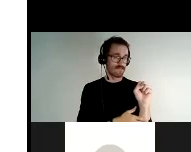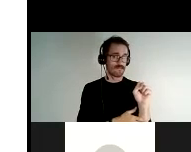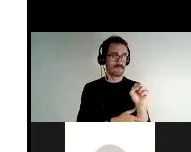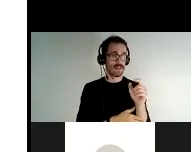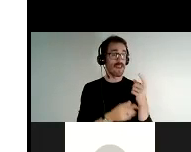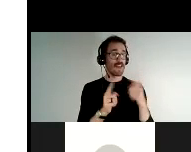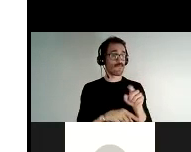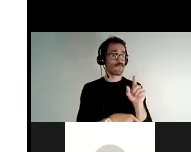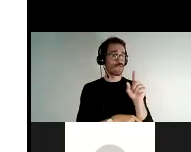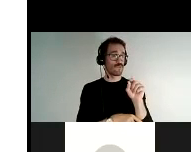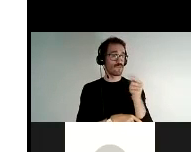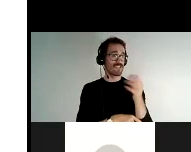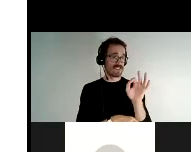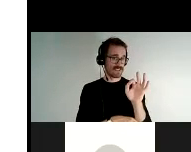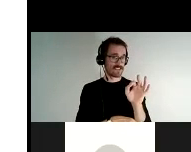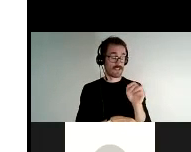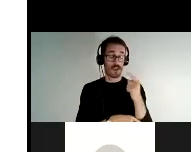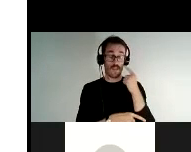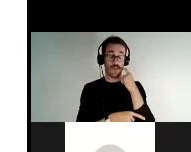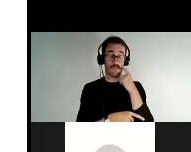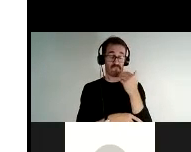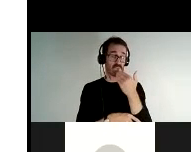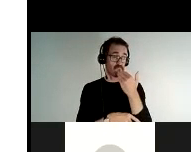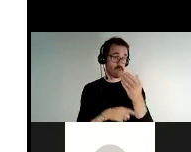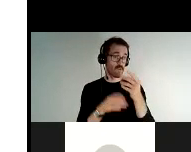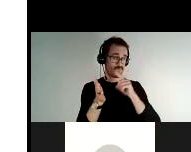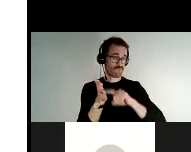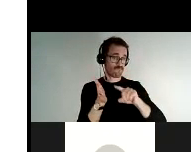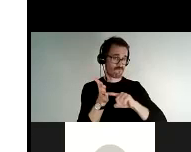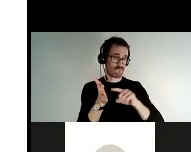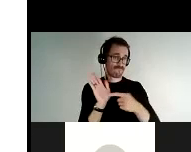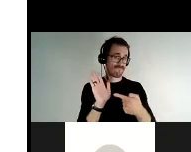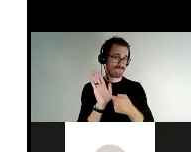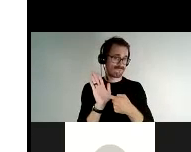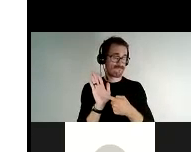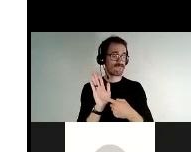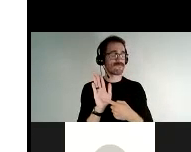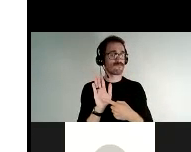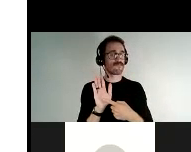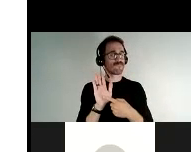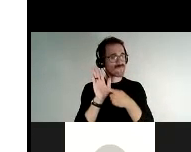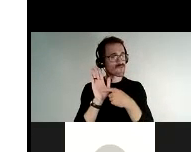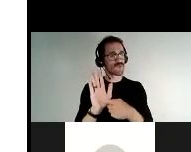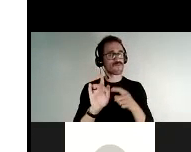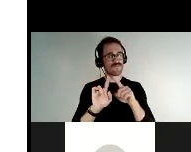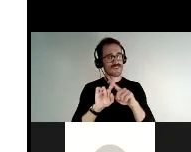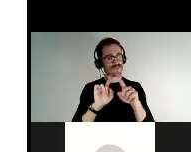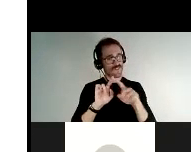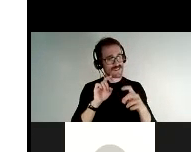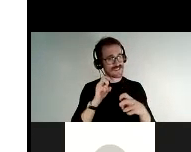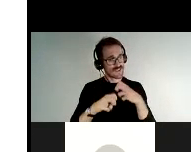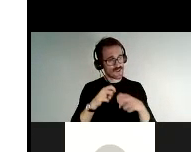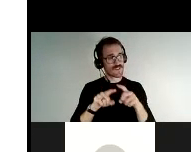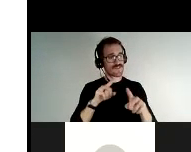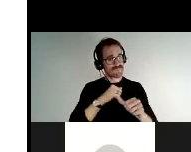2019, and I thought it was very good because it shows the vulnerabilities that increase the risk for abuse